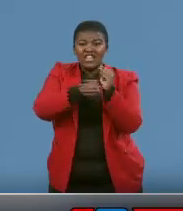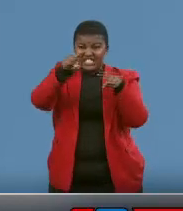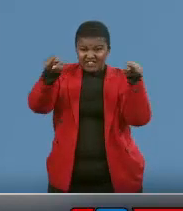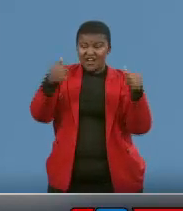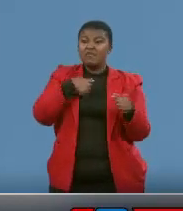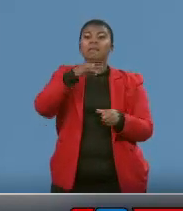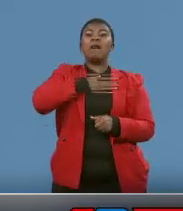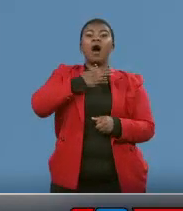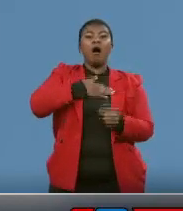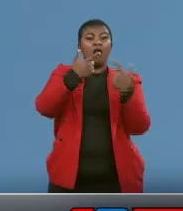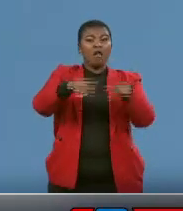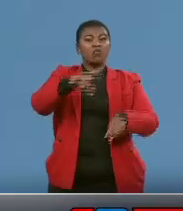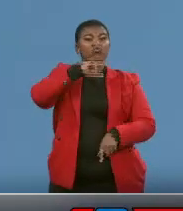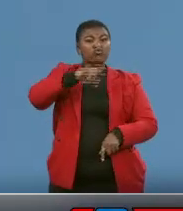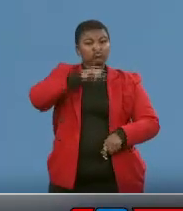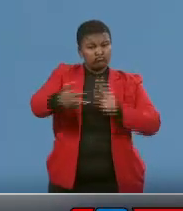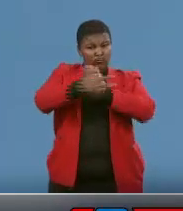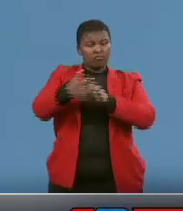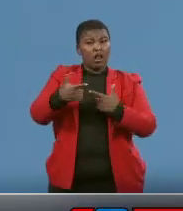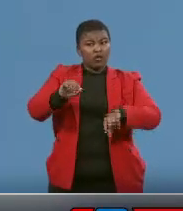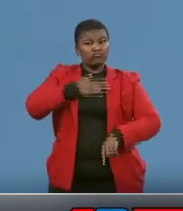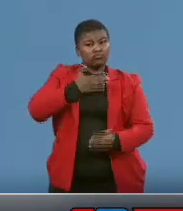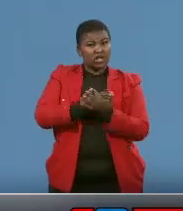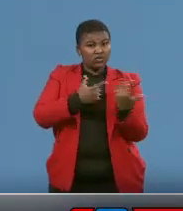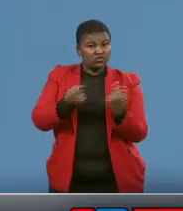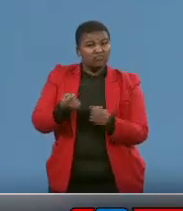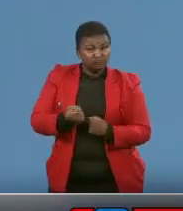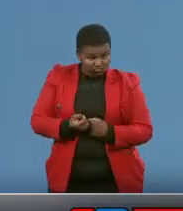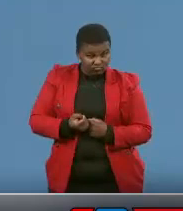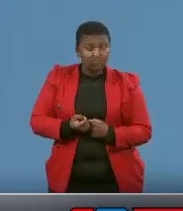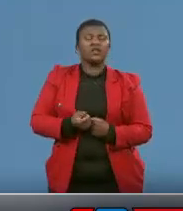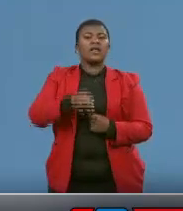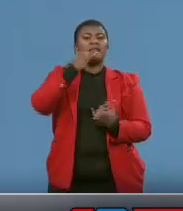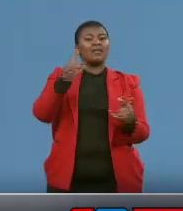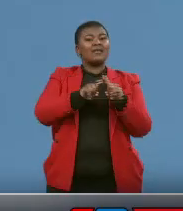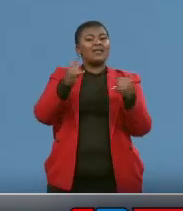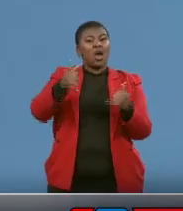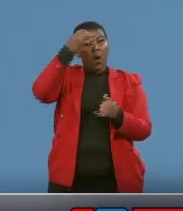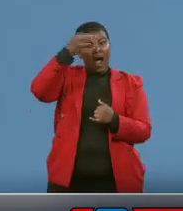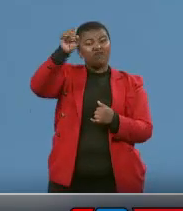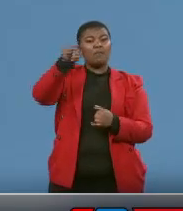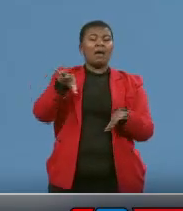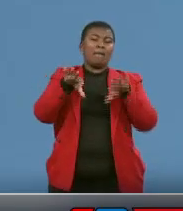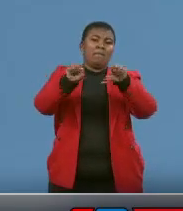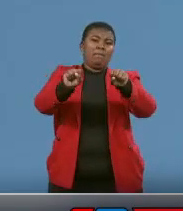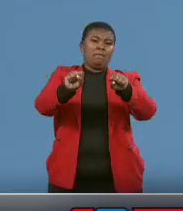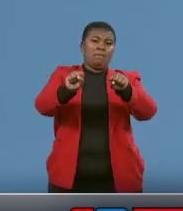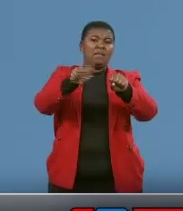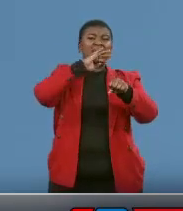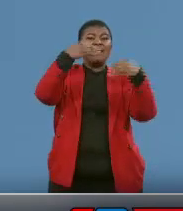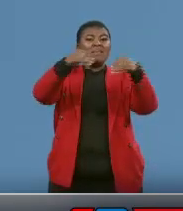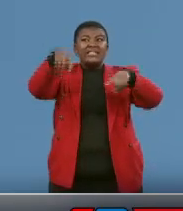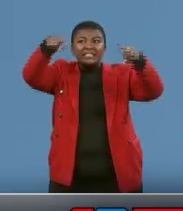official language? What does this mean? What are the responsibility that the government is going to take, that corporate is going to